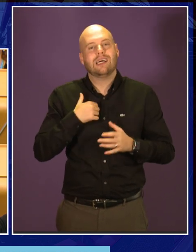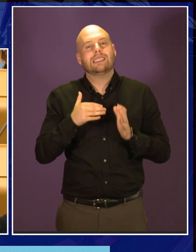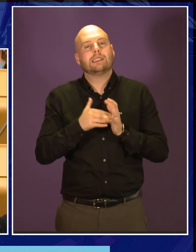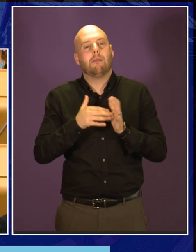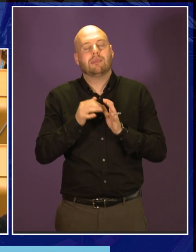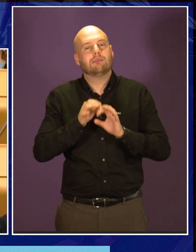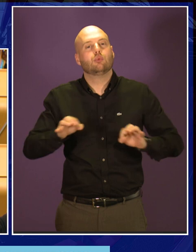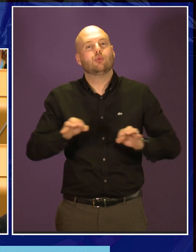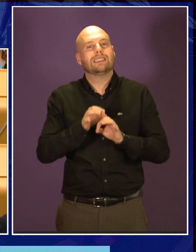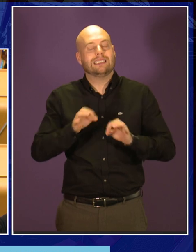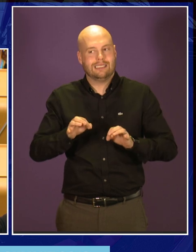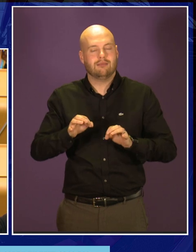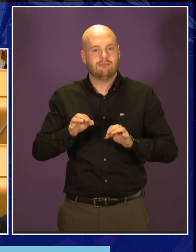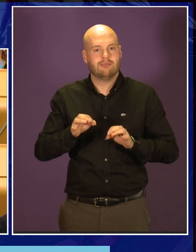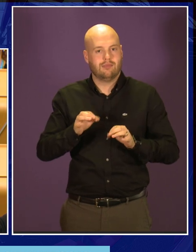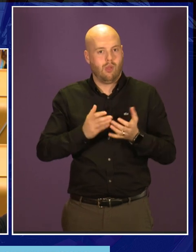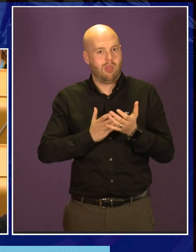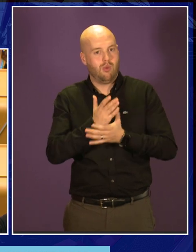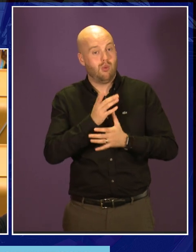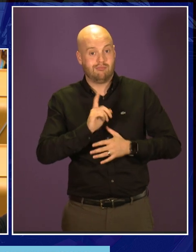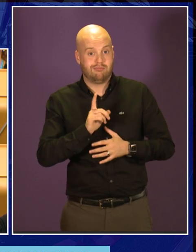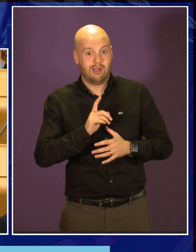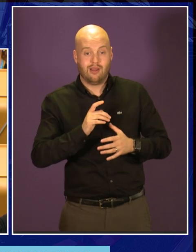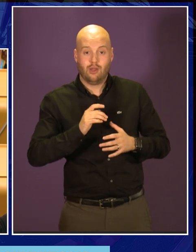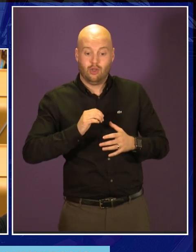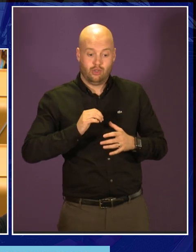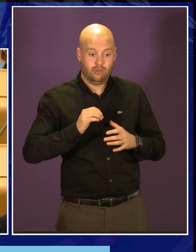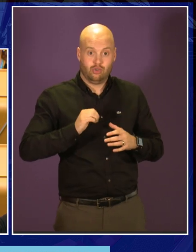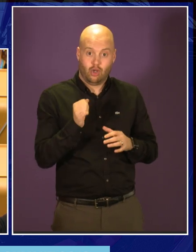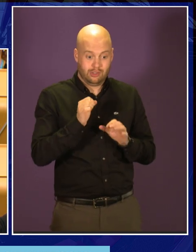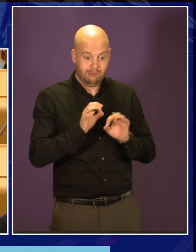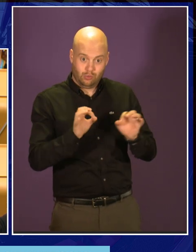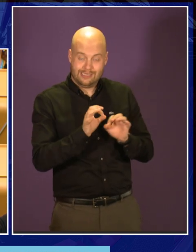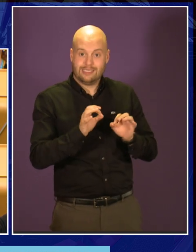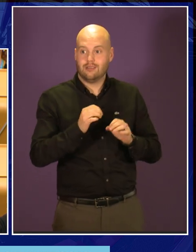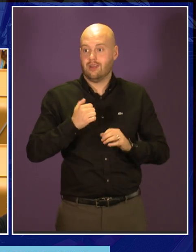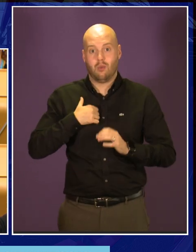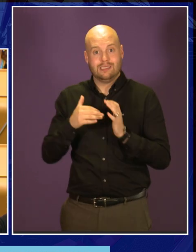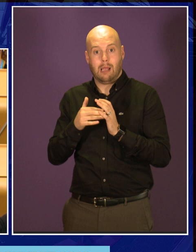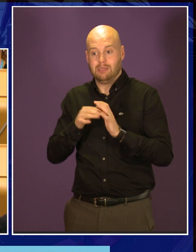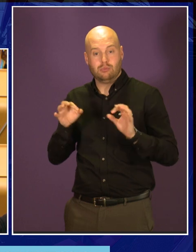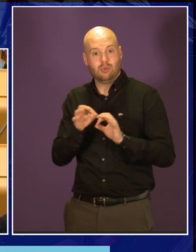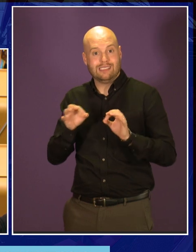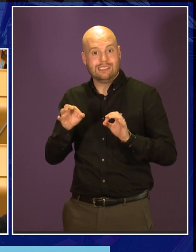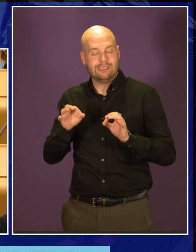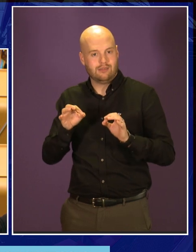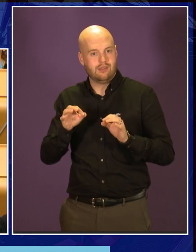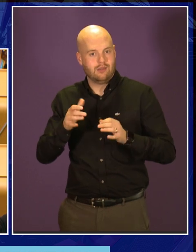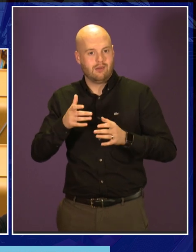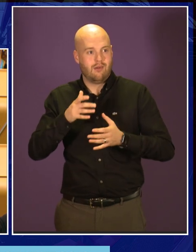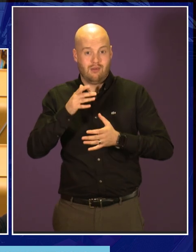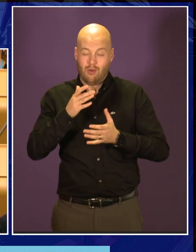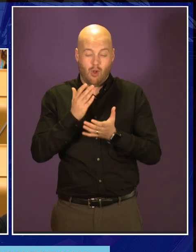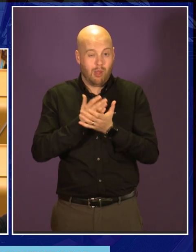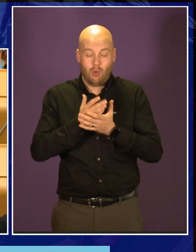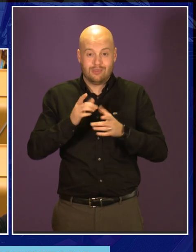has virtually settled in Scotland because the music of Scottish music and the Fulani music, the tribe I came from, is